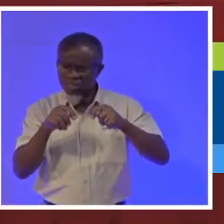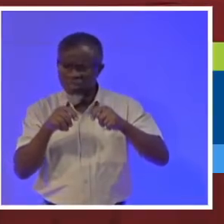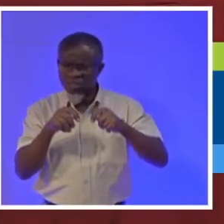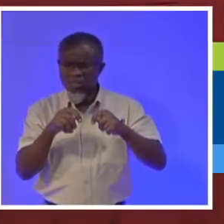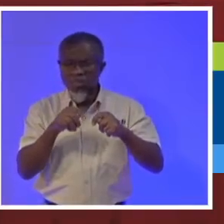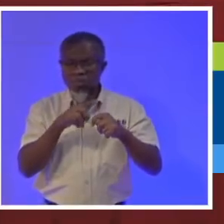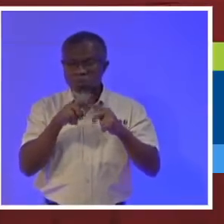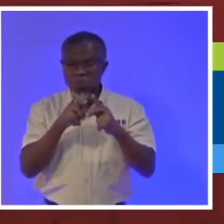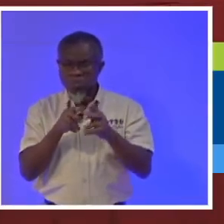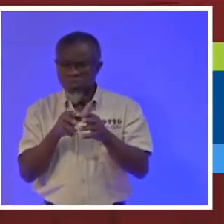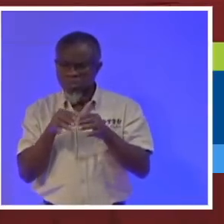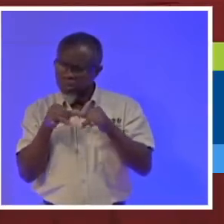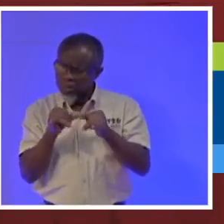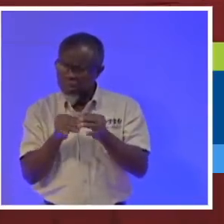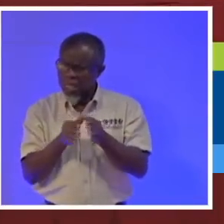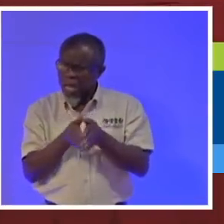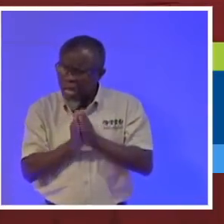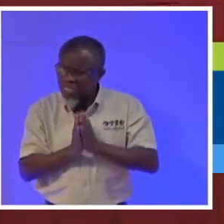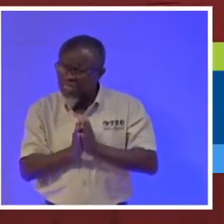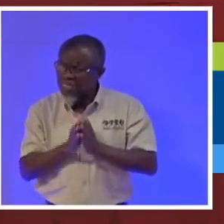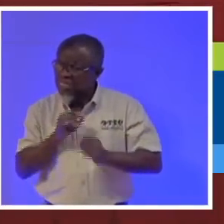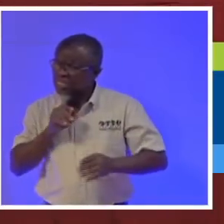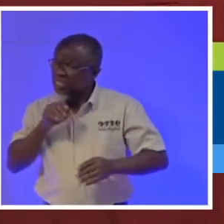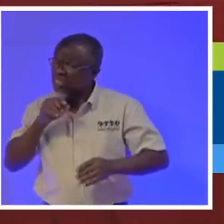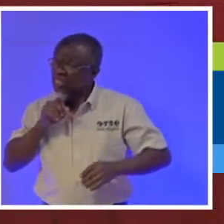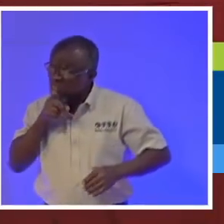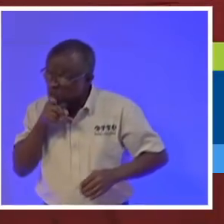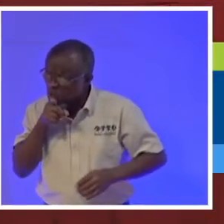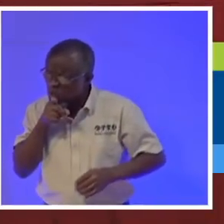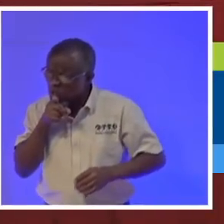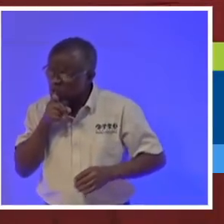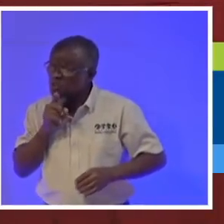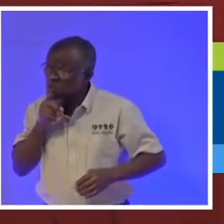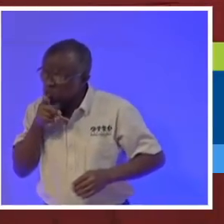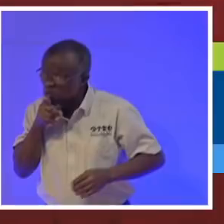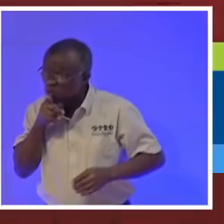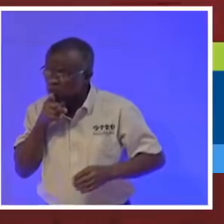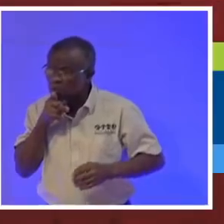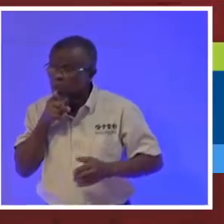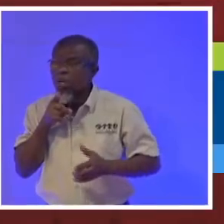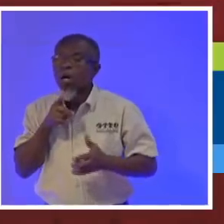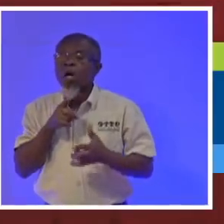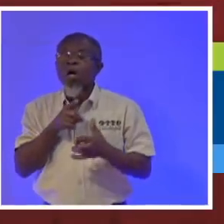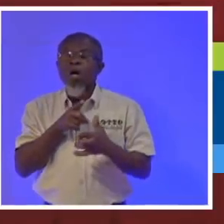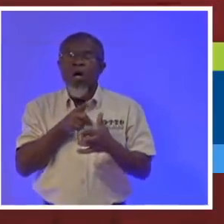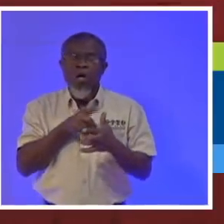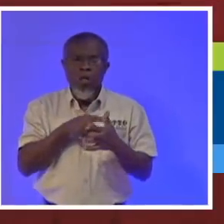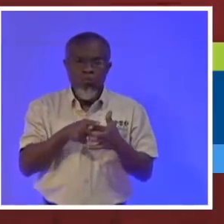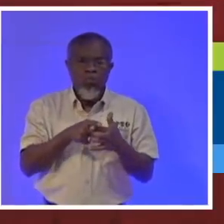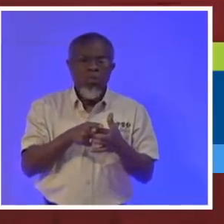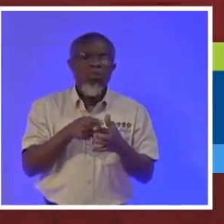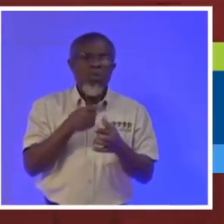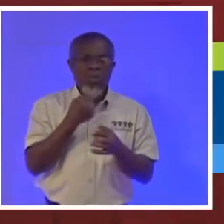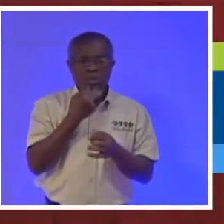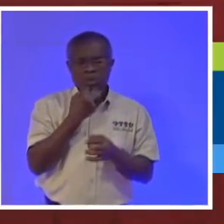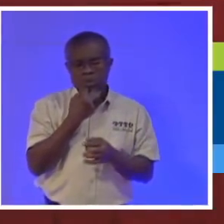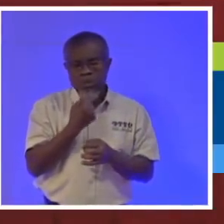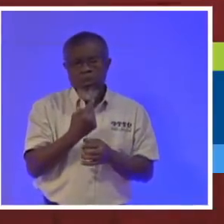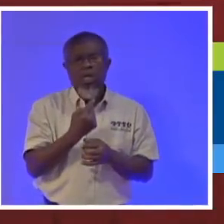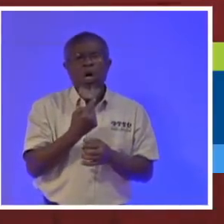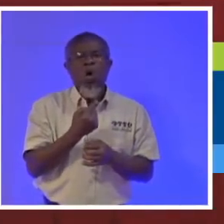were sure, they did a check and admitted to an error and that he was indeed positive. My second